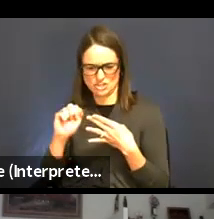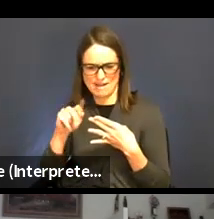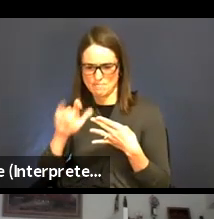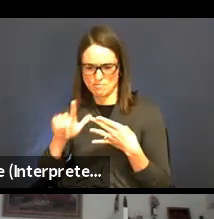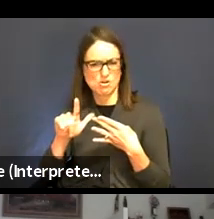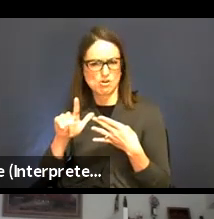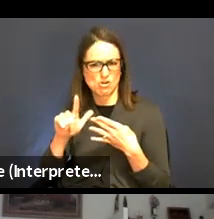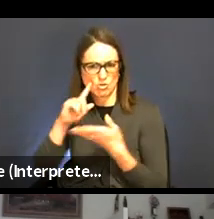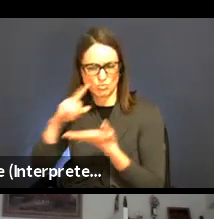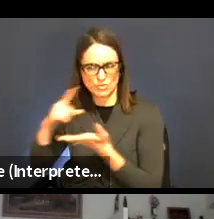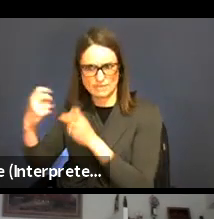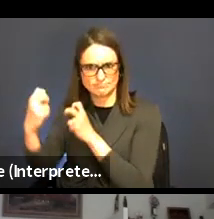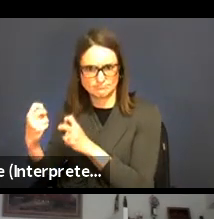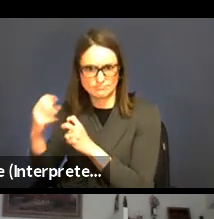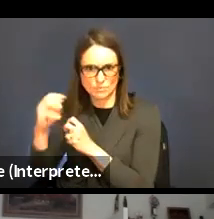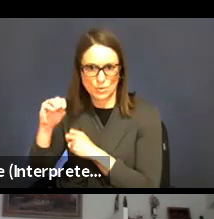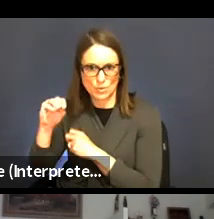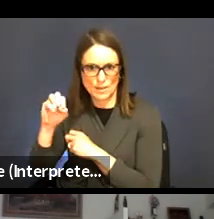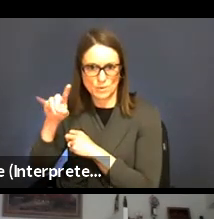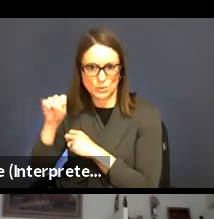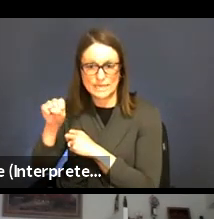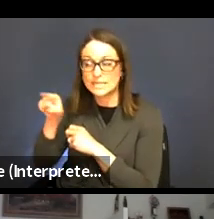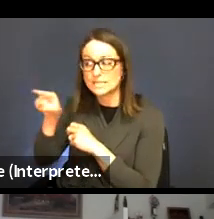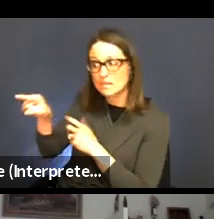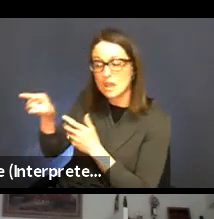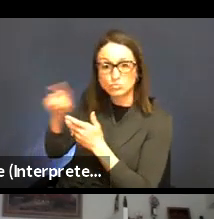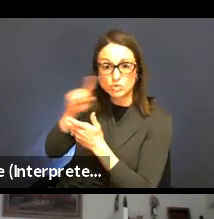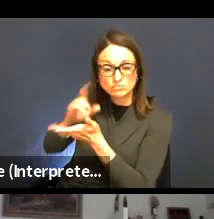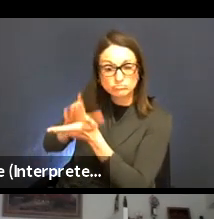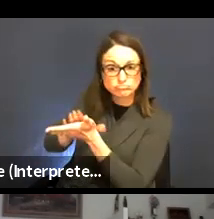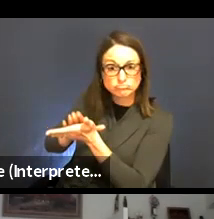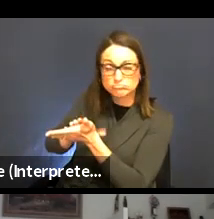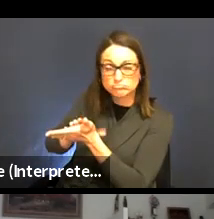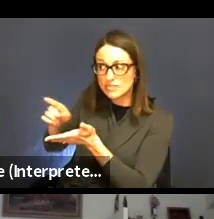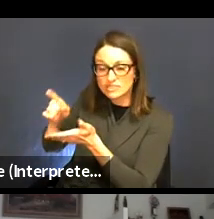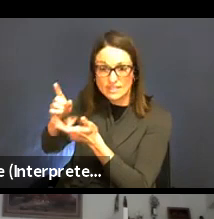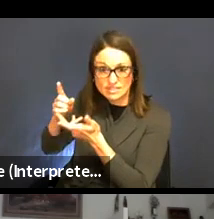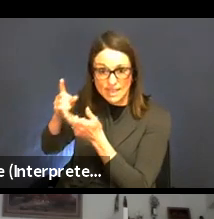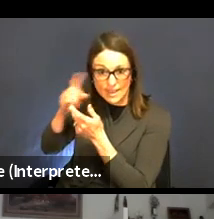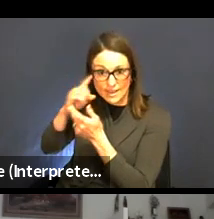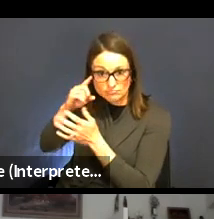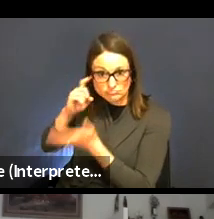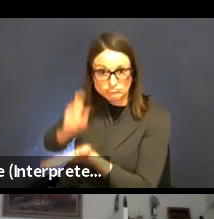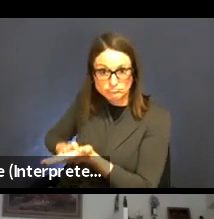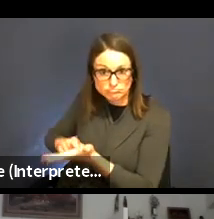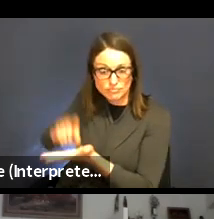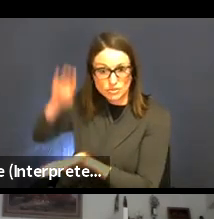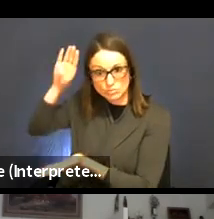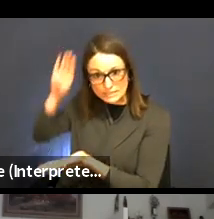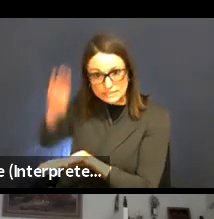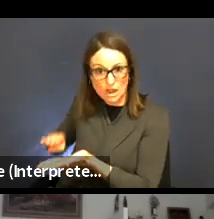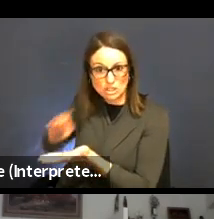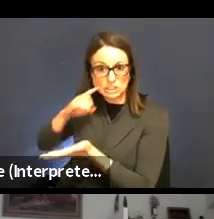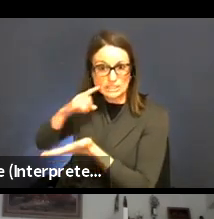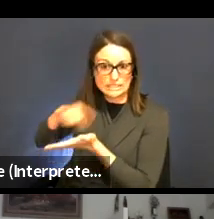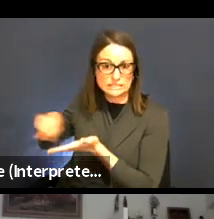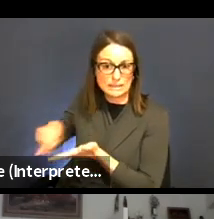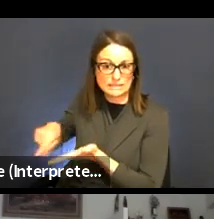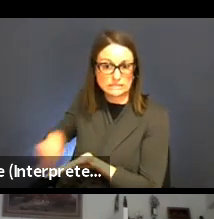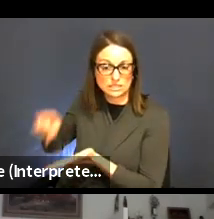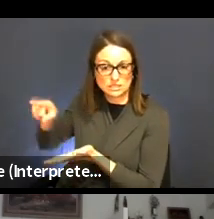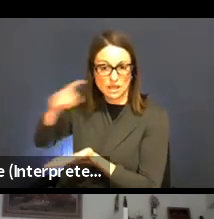they were very complimentary of seeing the real reduction in expenses that we've made, and they